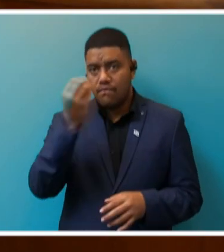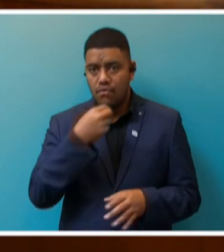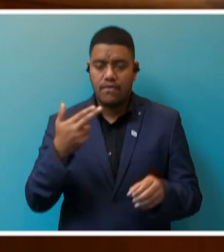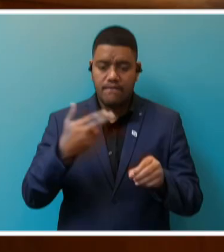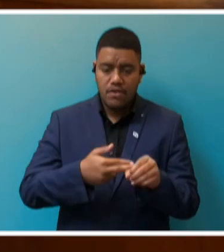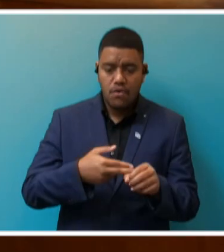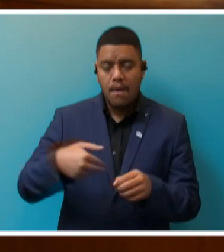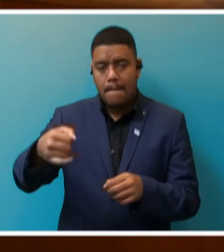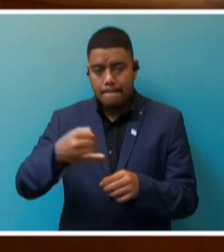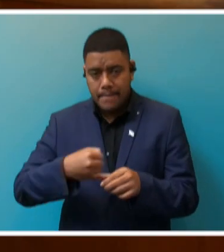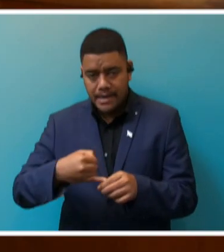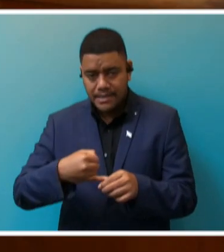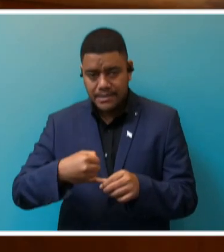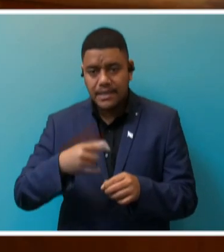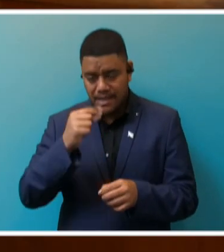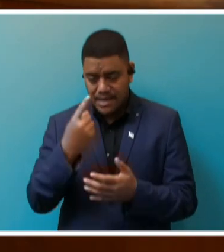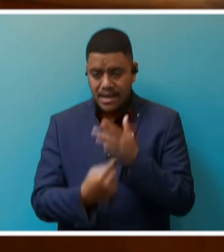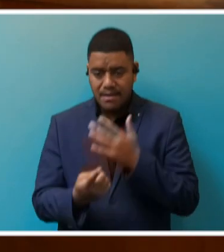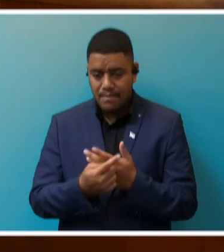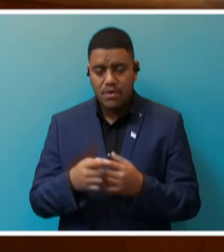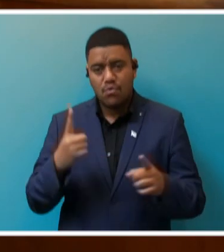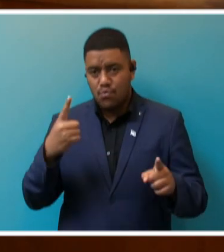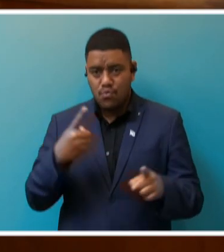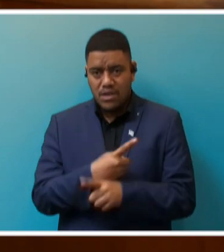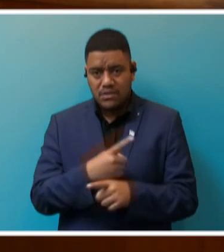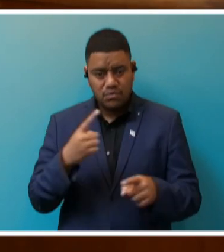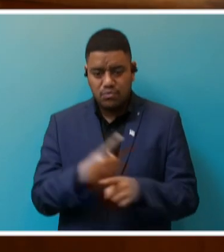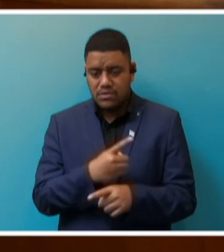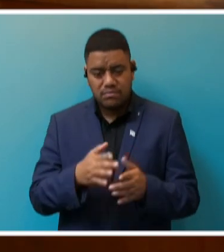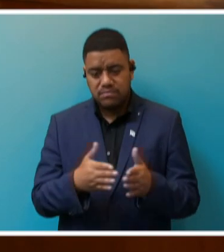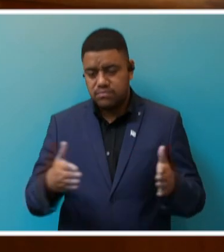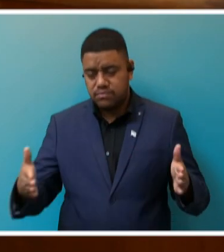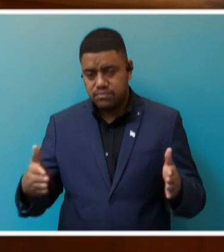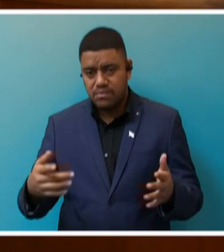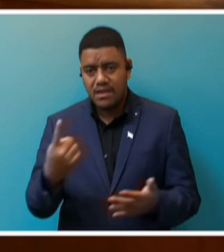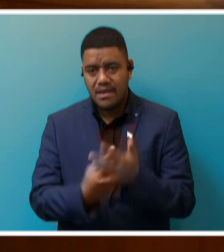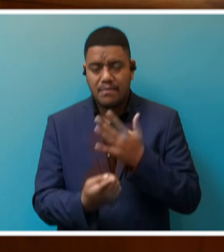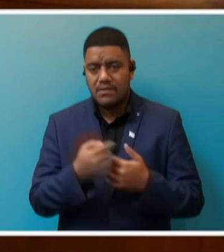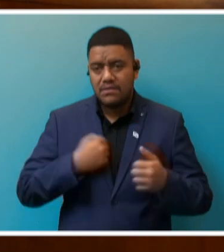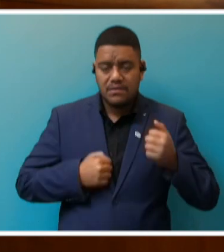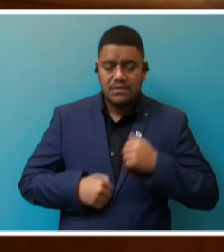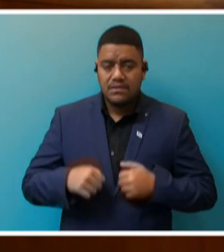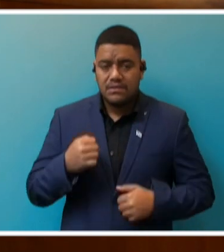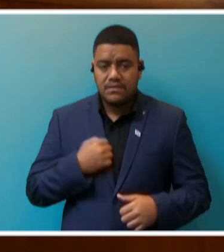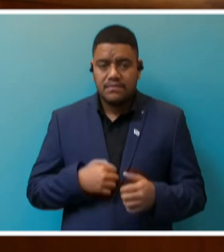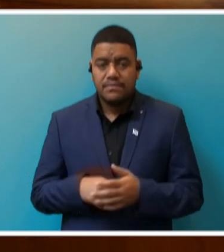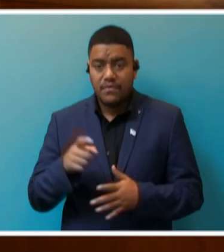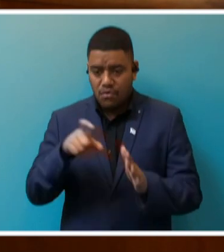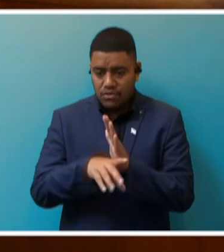medicine can be disrupted for weeks, and these realities drive up the cost of